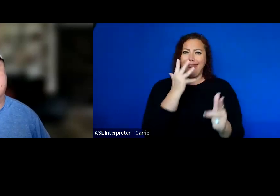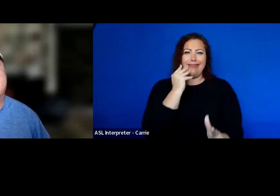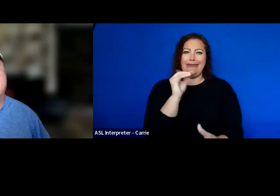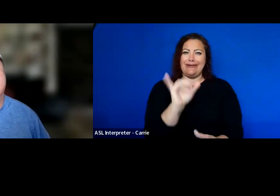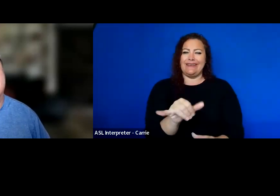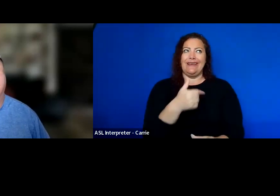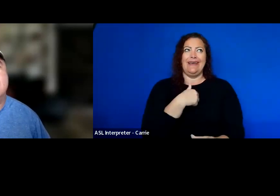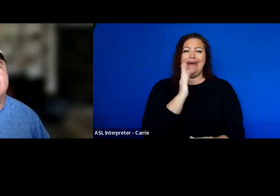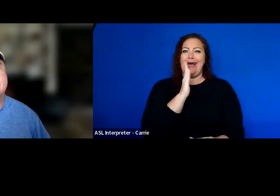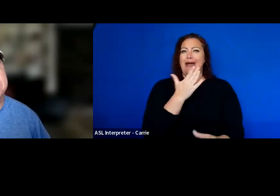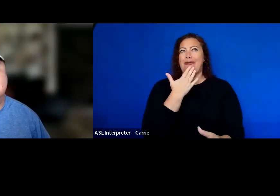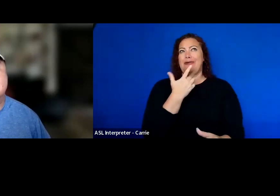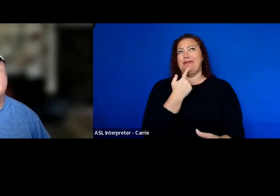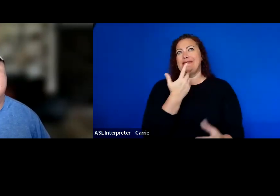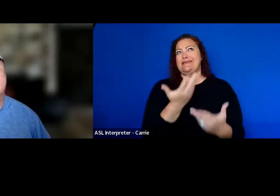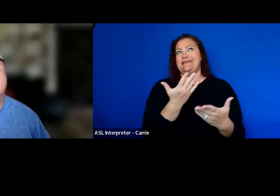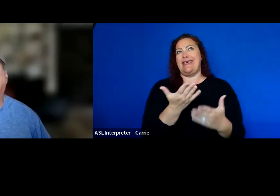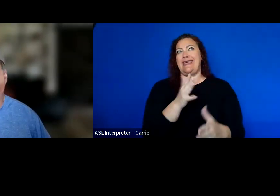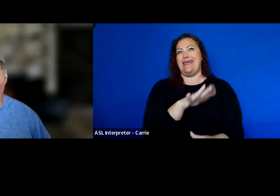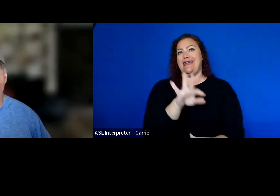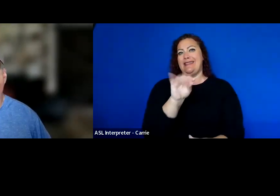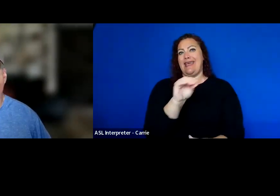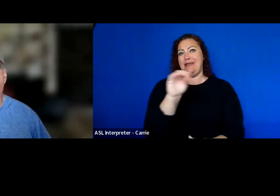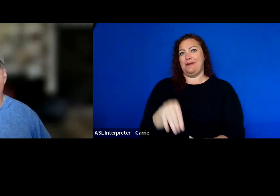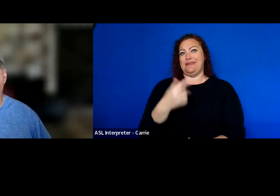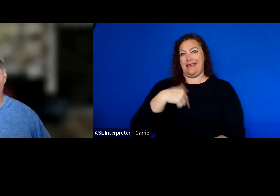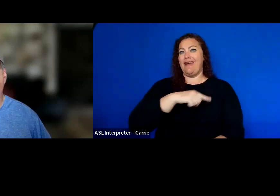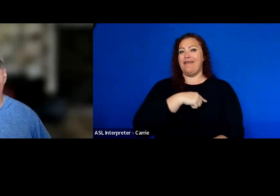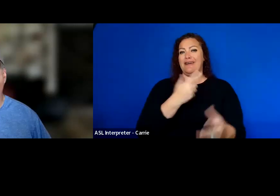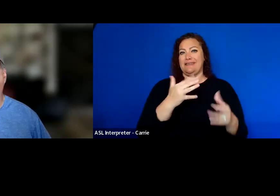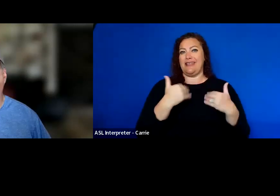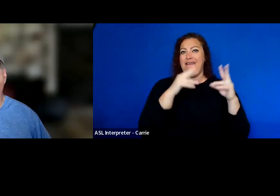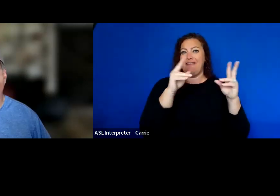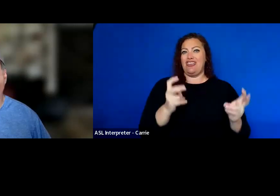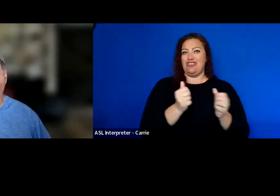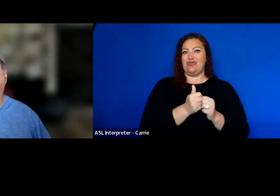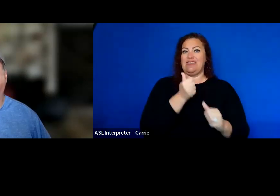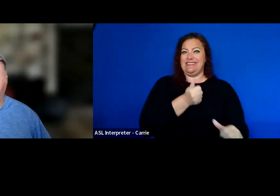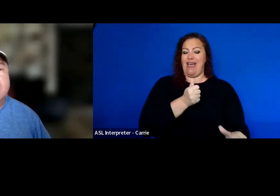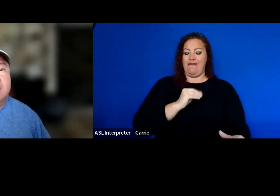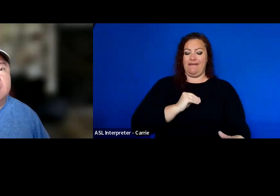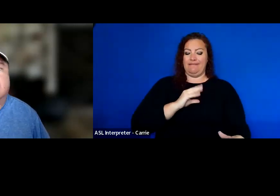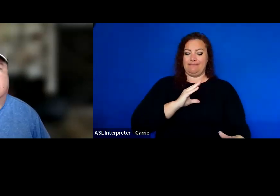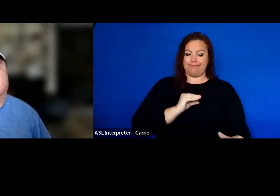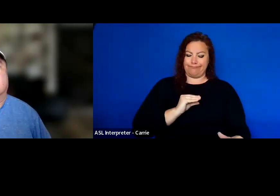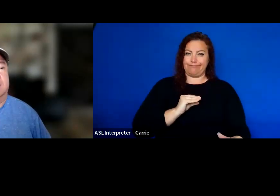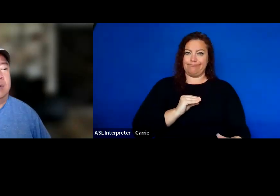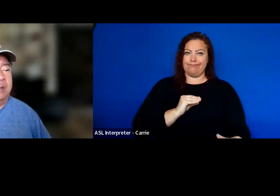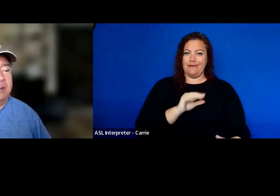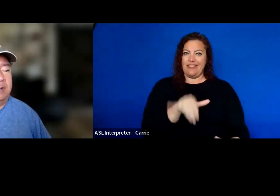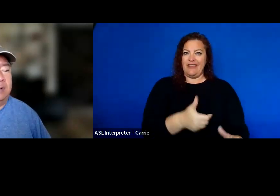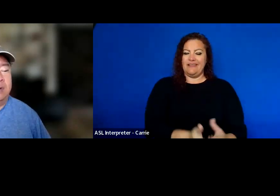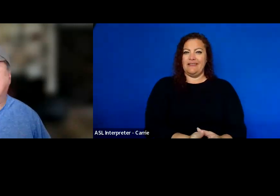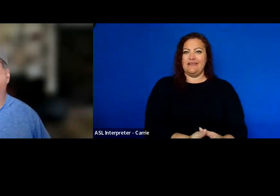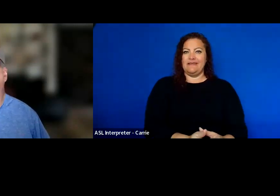probably say that 90% of us have issues with self-esteem. So,